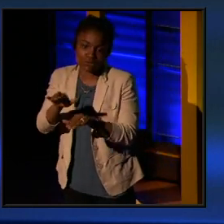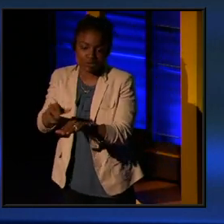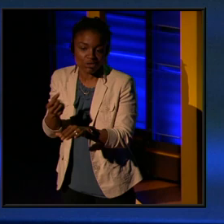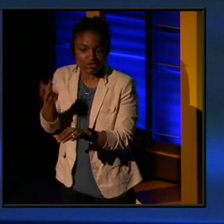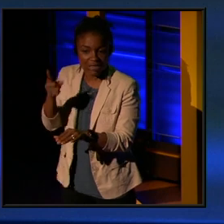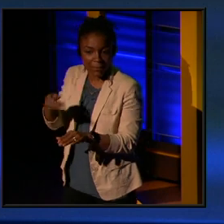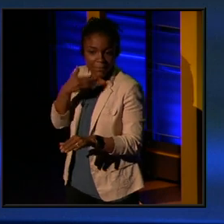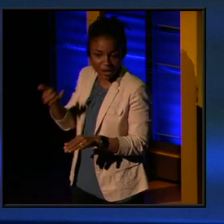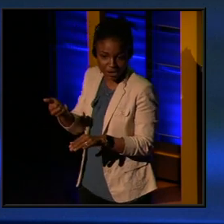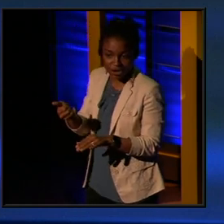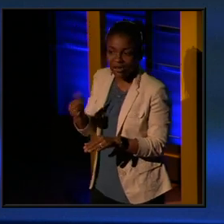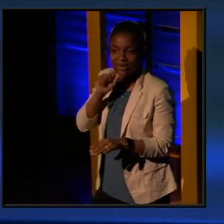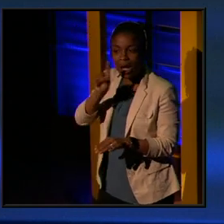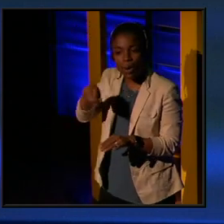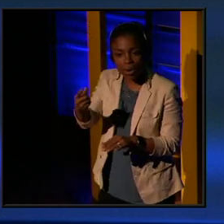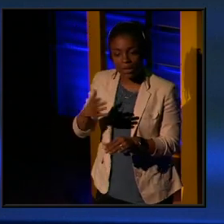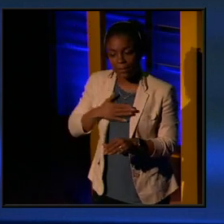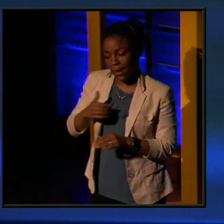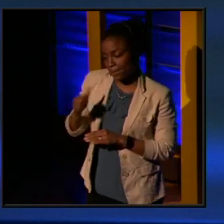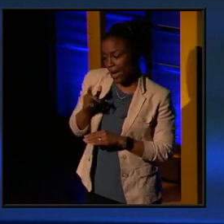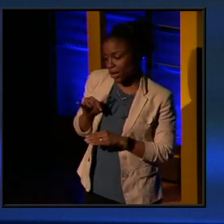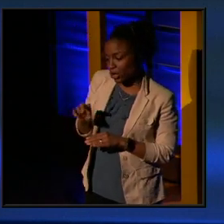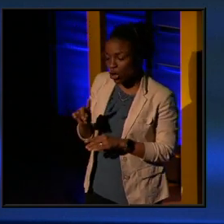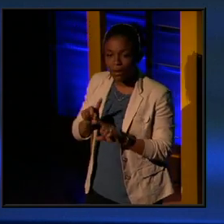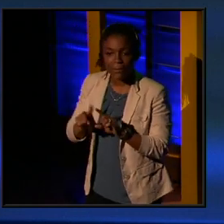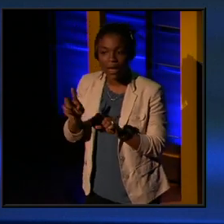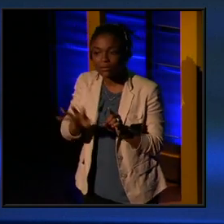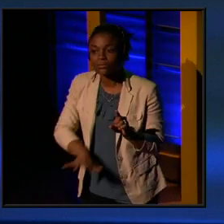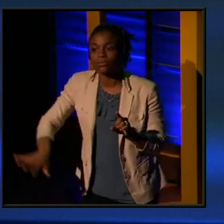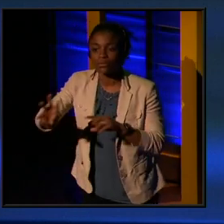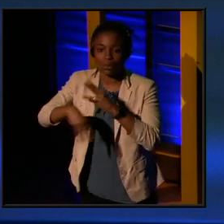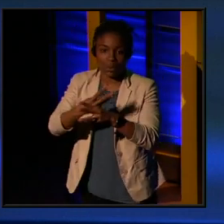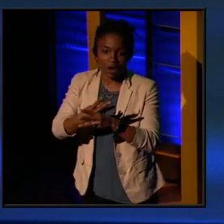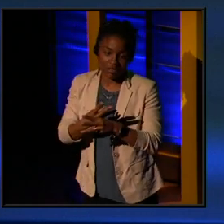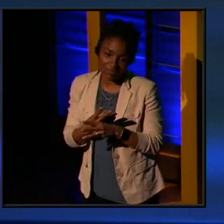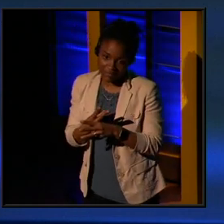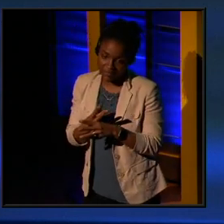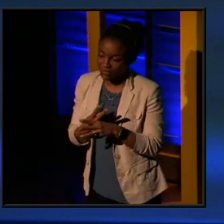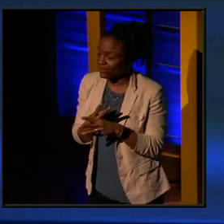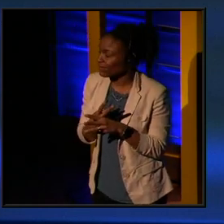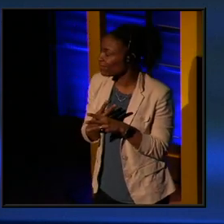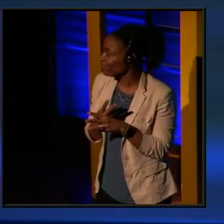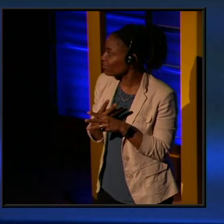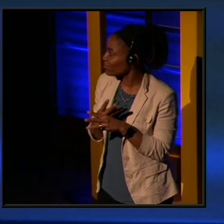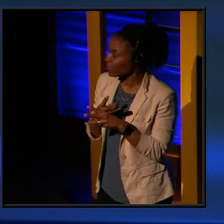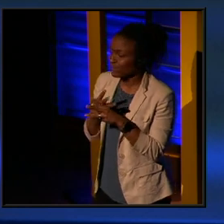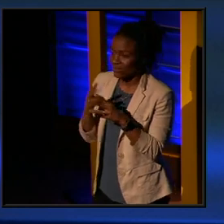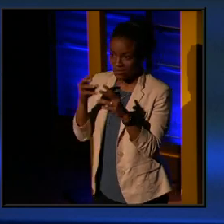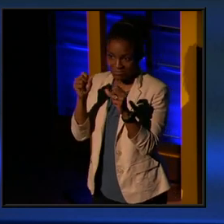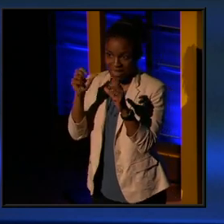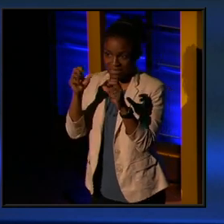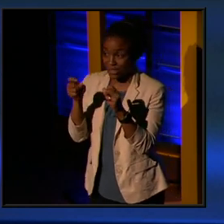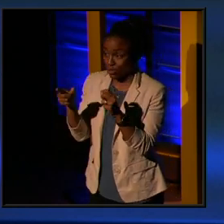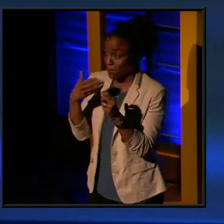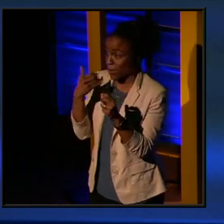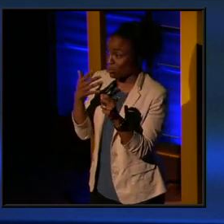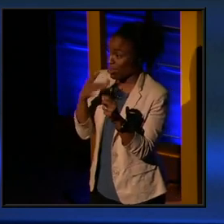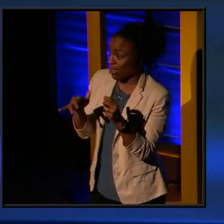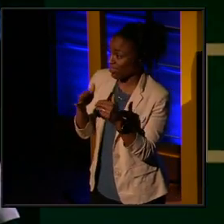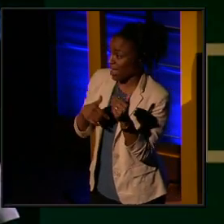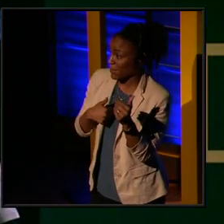better, not just in my backyard, but across the world. Amazing. You had better luck than I did with humpbacks.